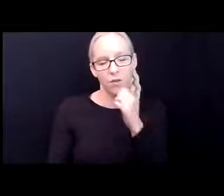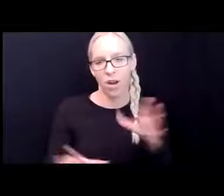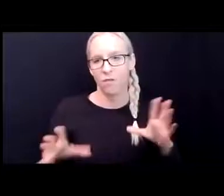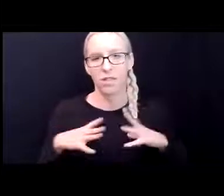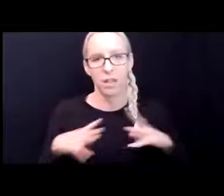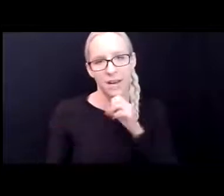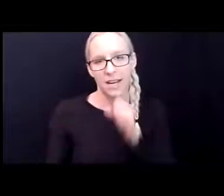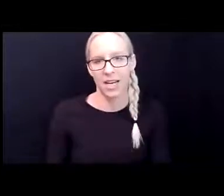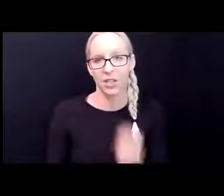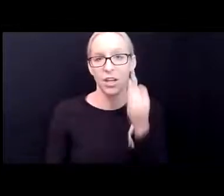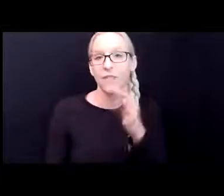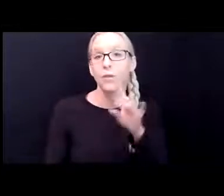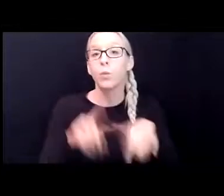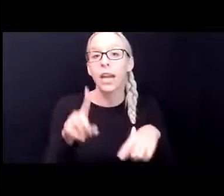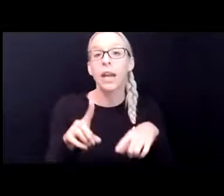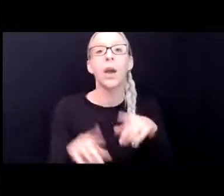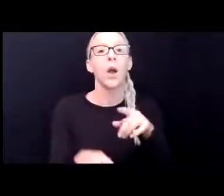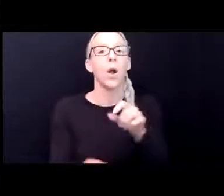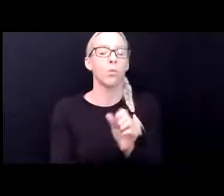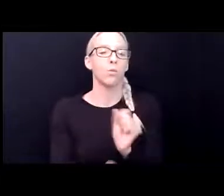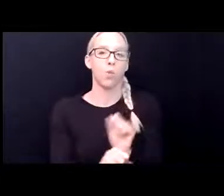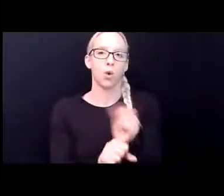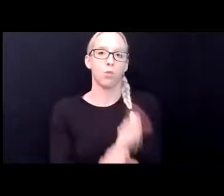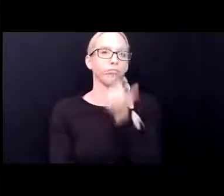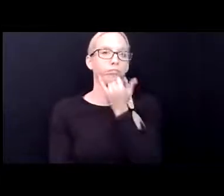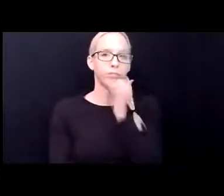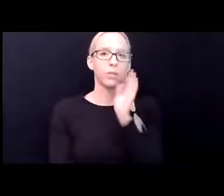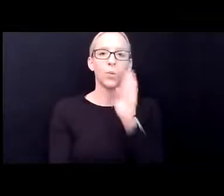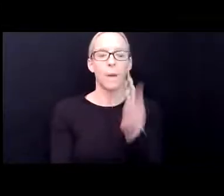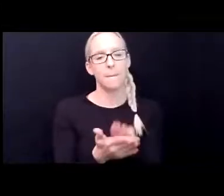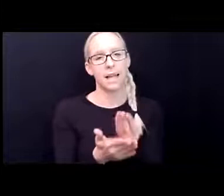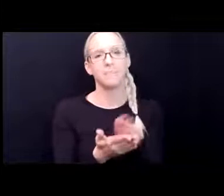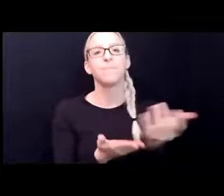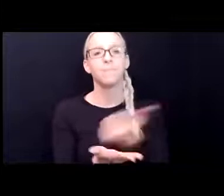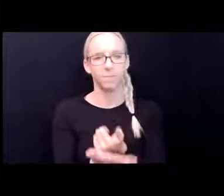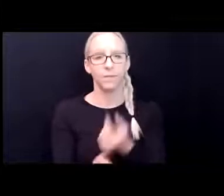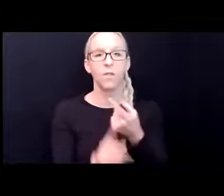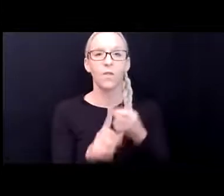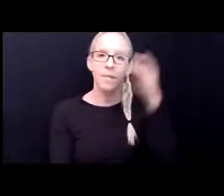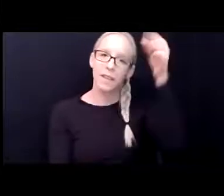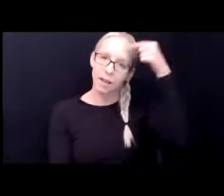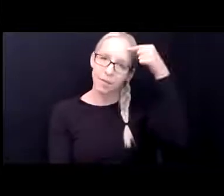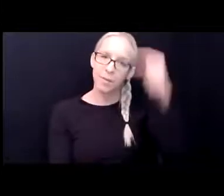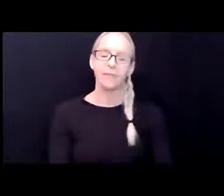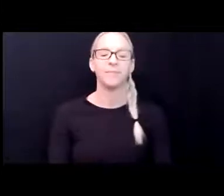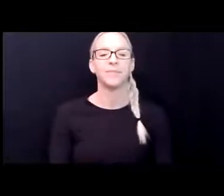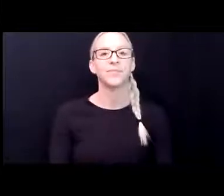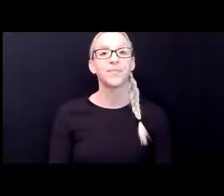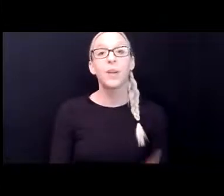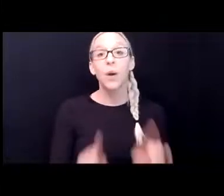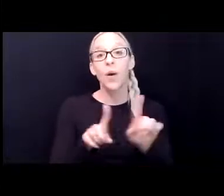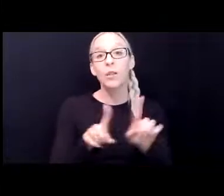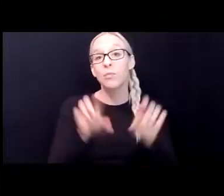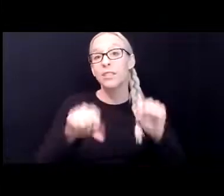become unable to work. So when we're doing that, though, we're also putting money potentially aside for our dependents